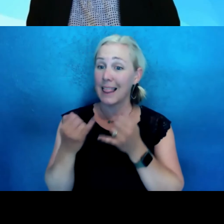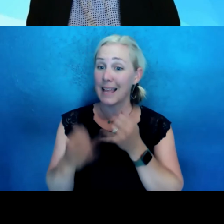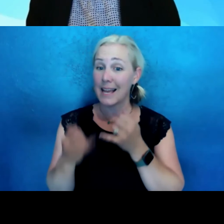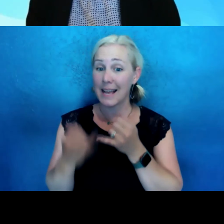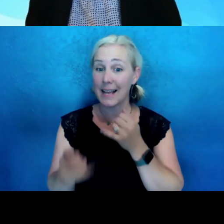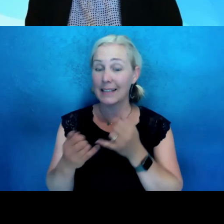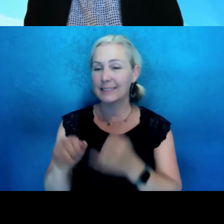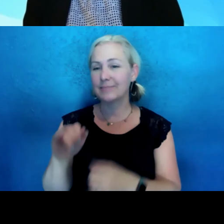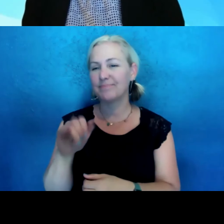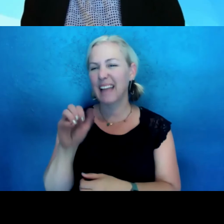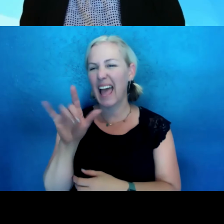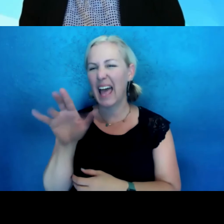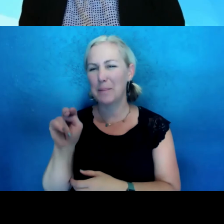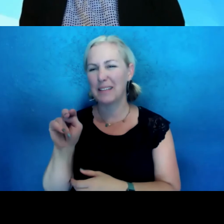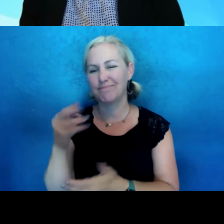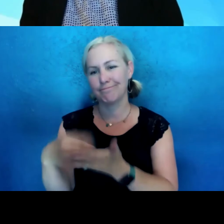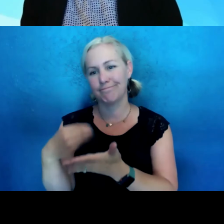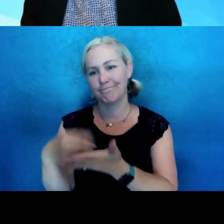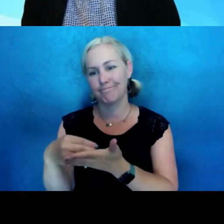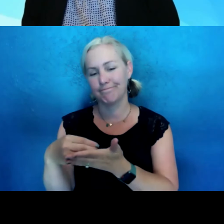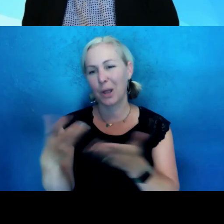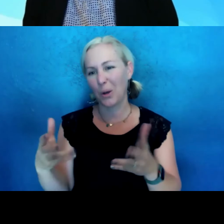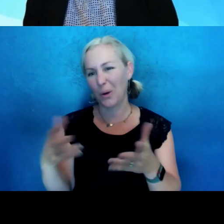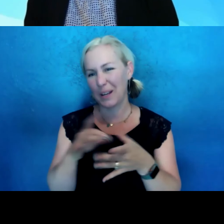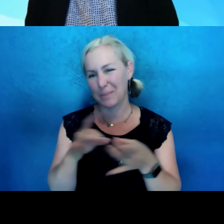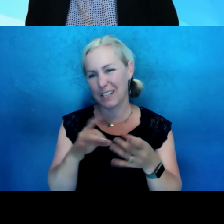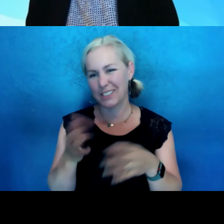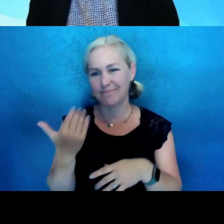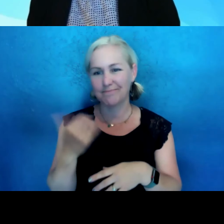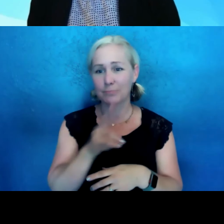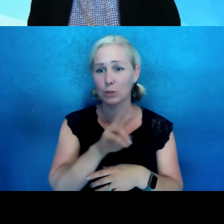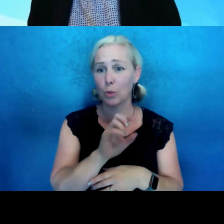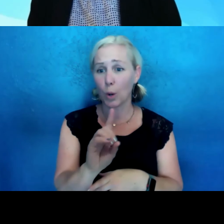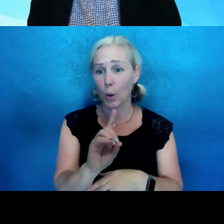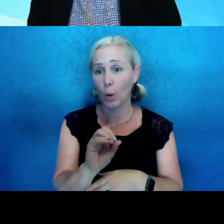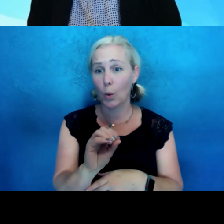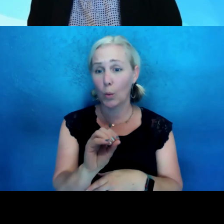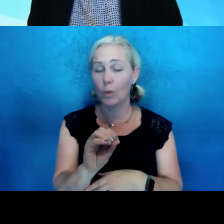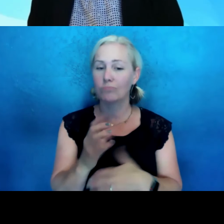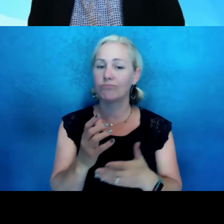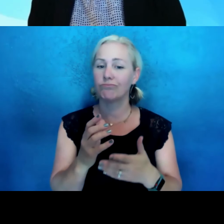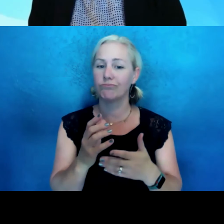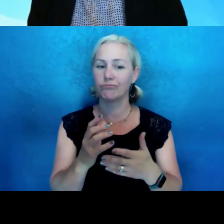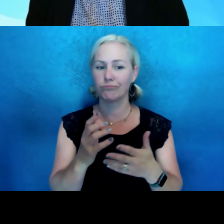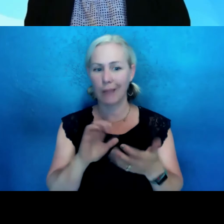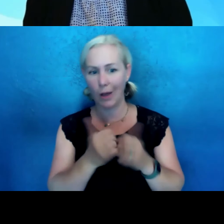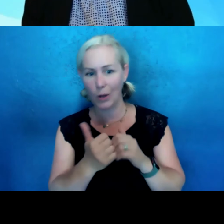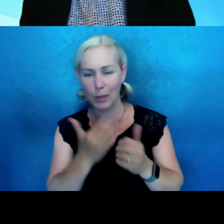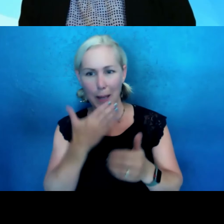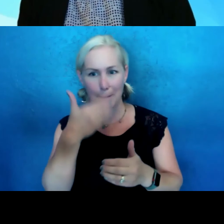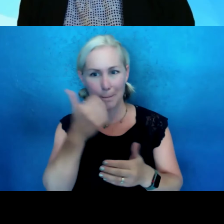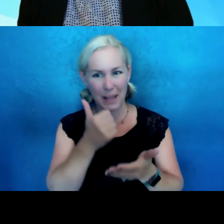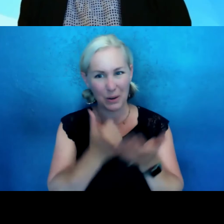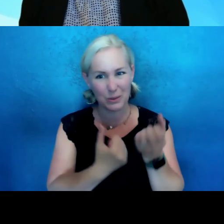the admin and the money. Again, I mentioned some of this in 2.0 that we're looking at how we can better support local partners. We can